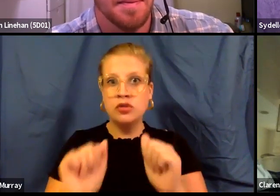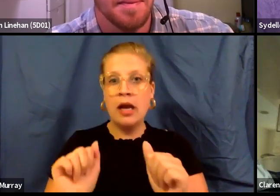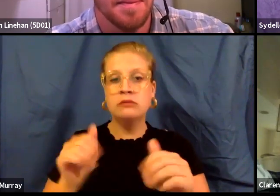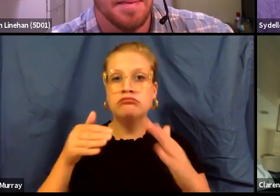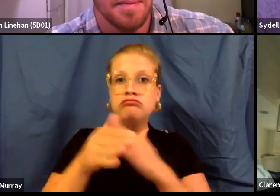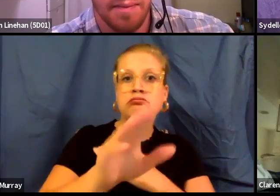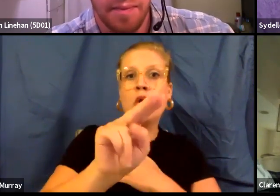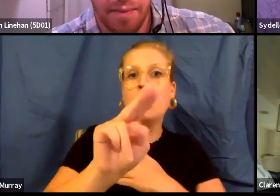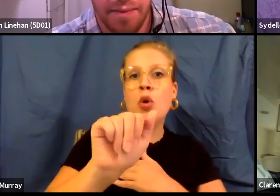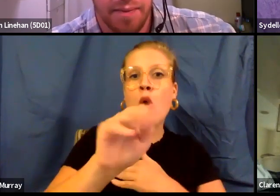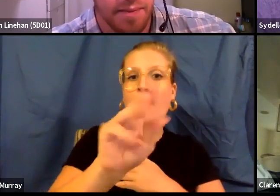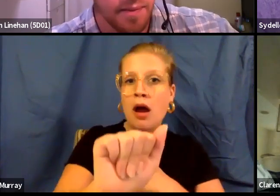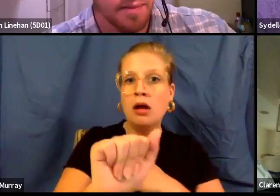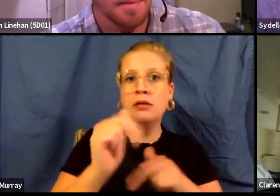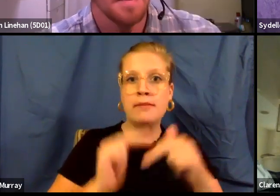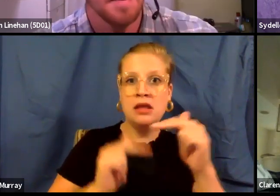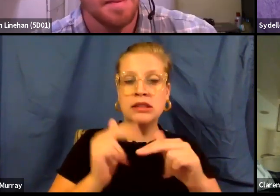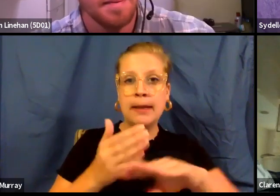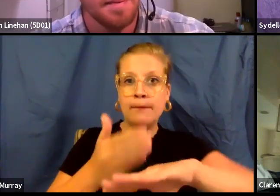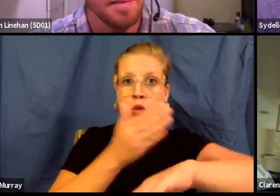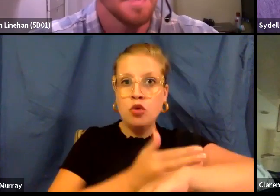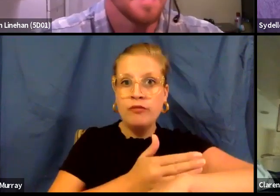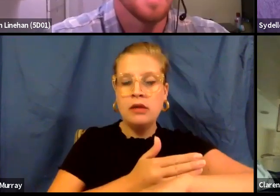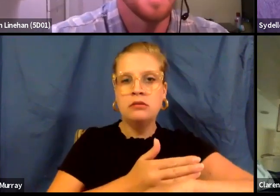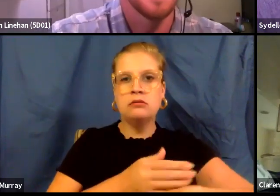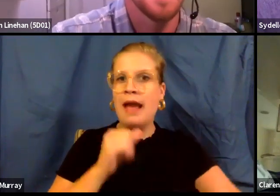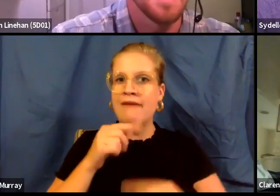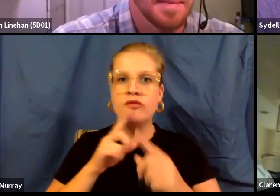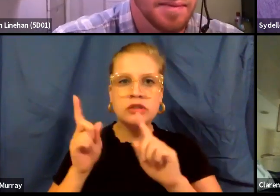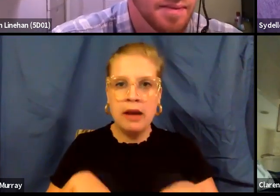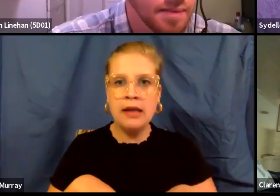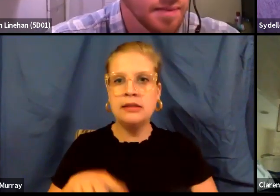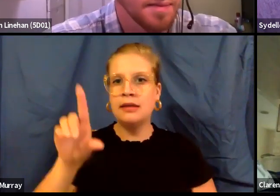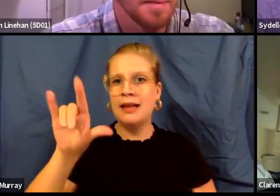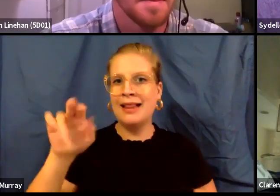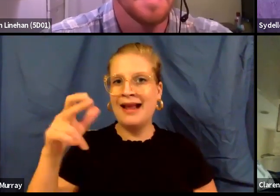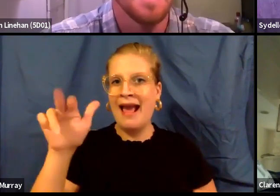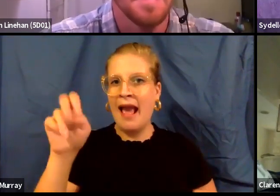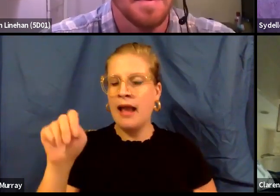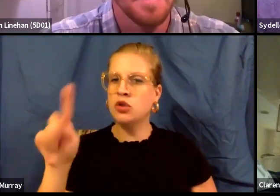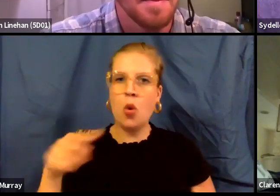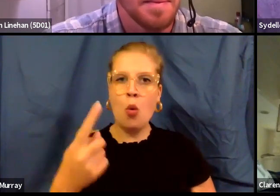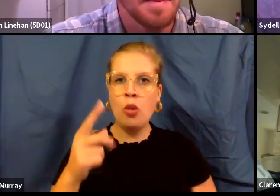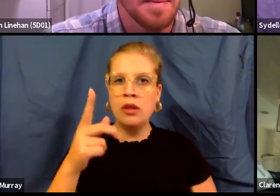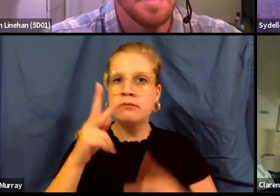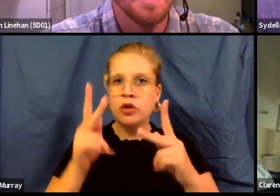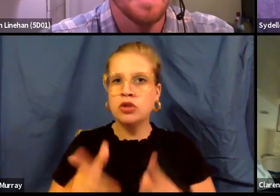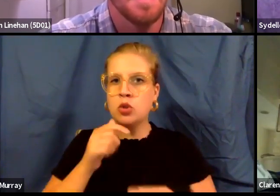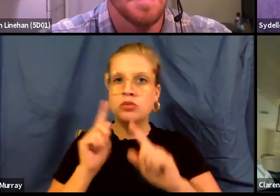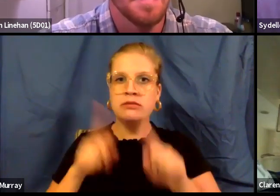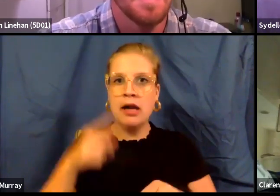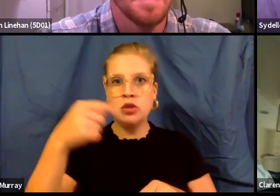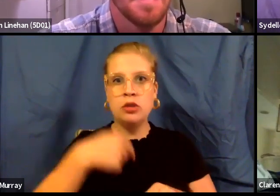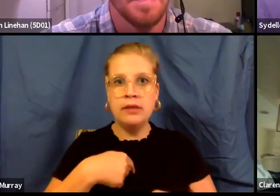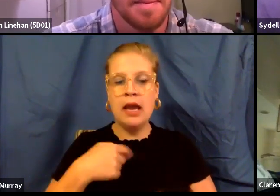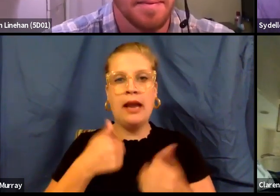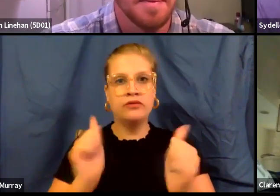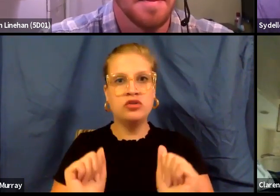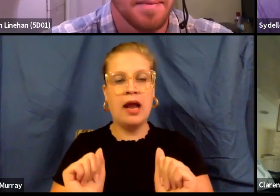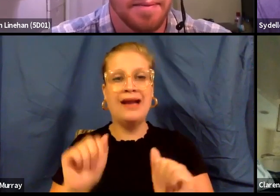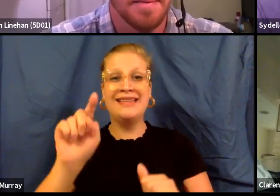Improvement District, like the city said. They haven't responded to me. Commissioner Linhan was the only one who has responded to me, and everyone I've contacted. I've tried